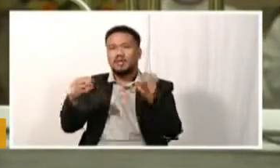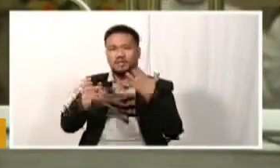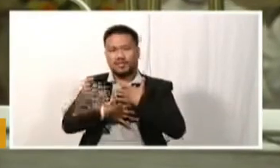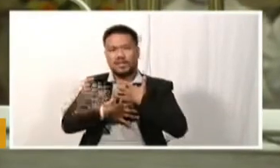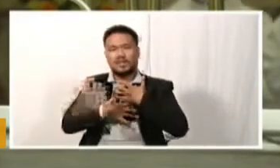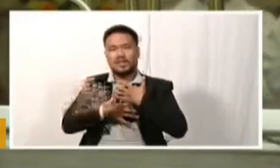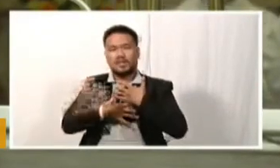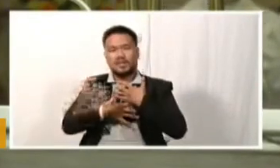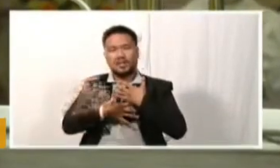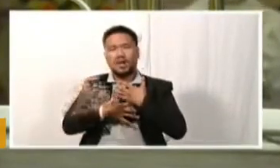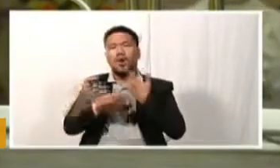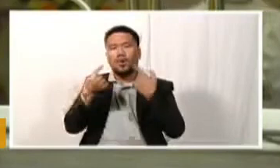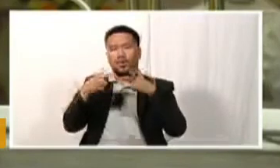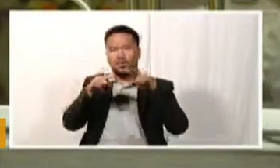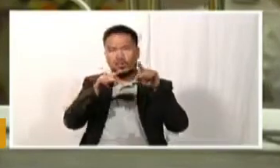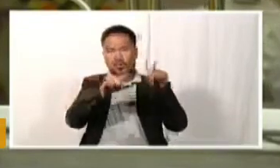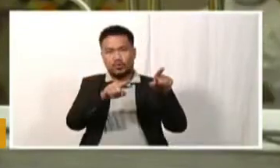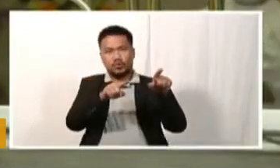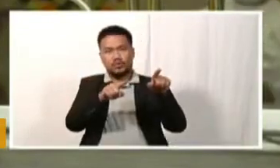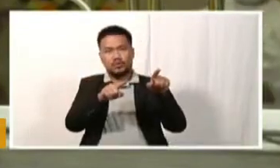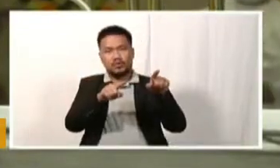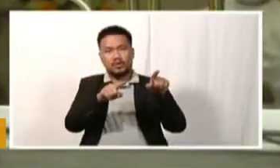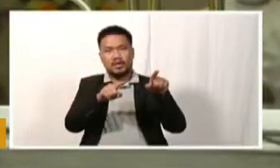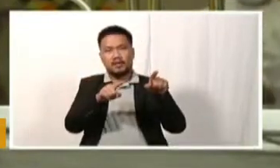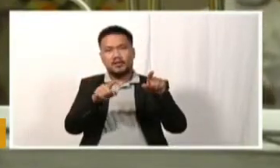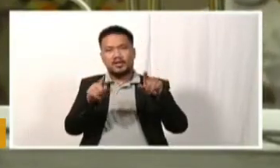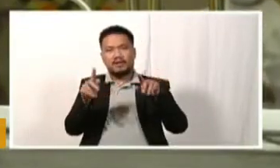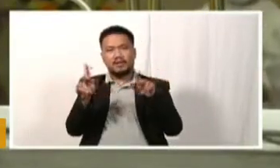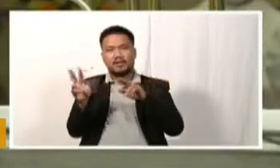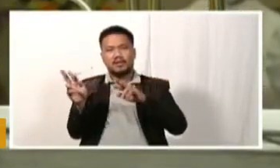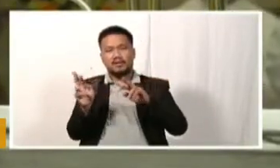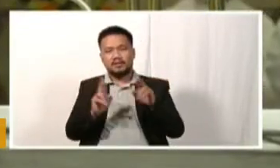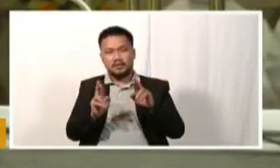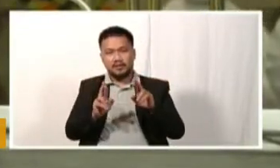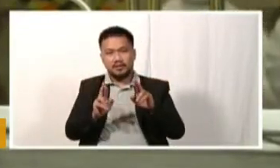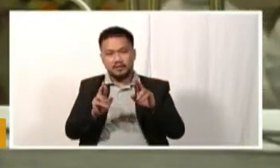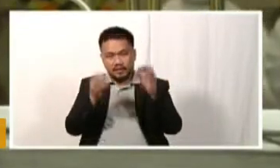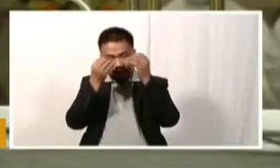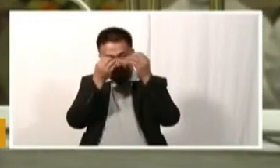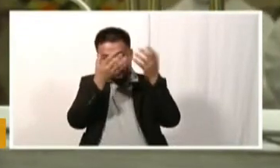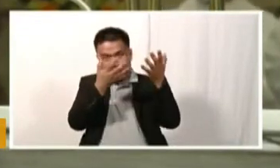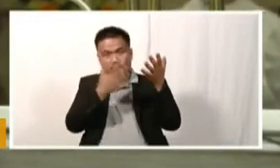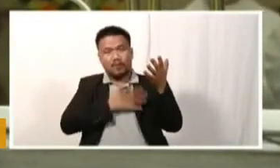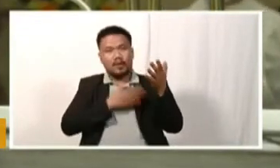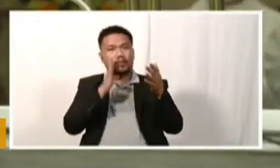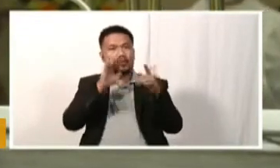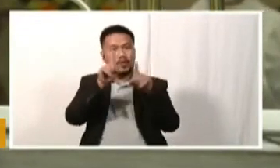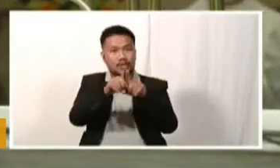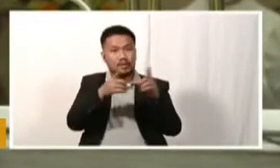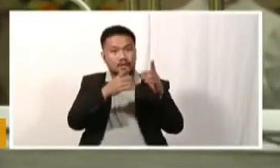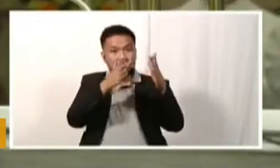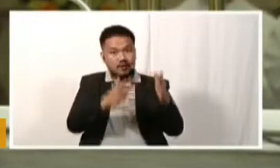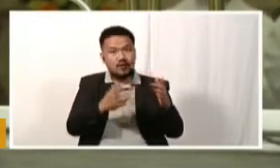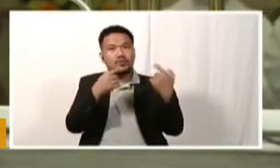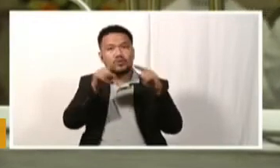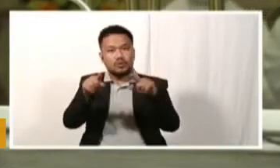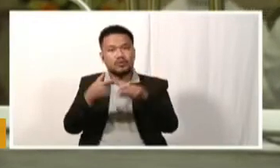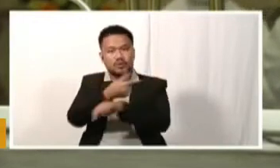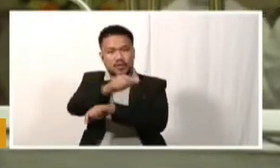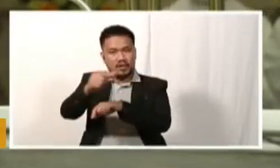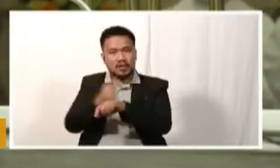afraid. Go, tell my brothers to go to Galilee, and there they will see